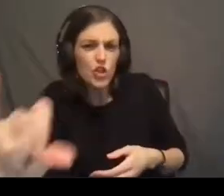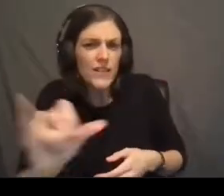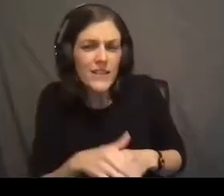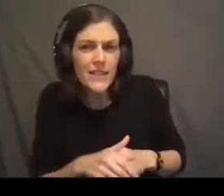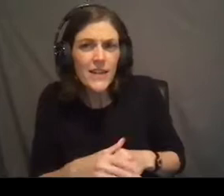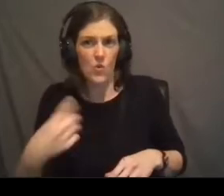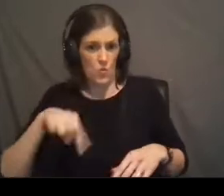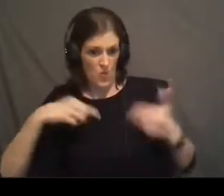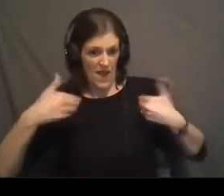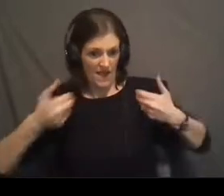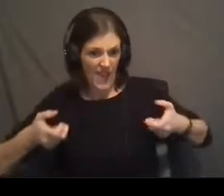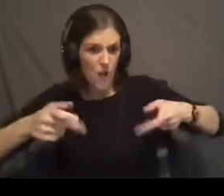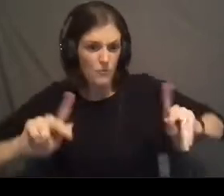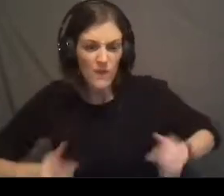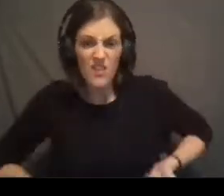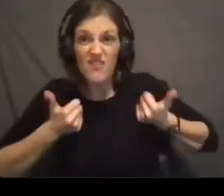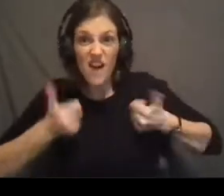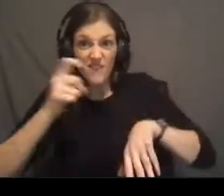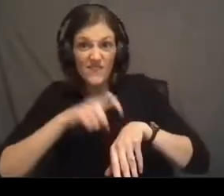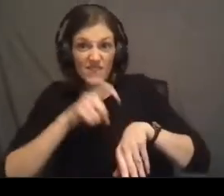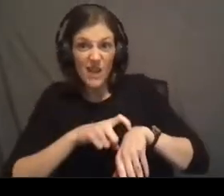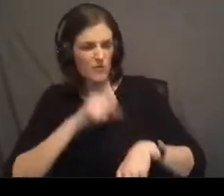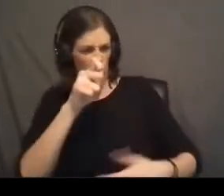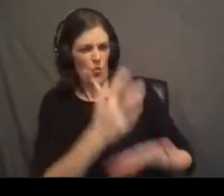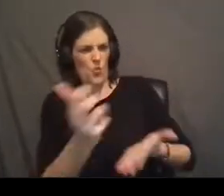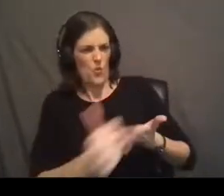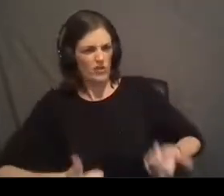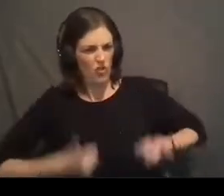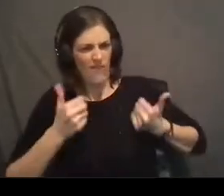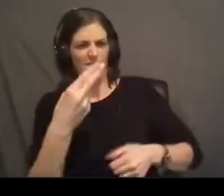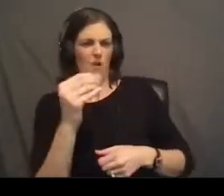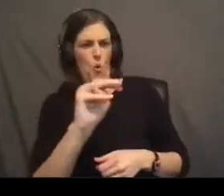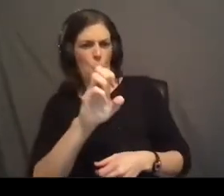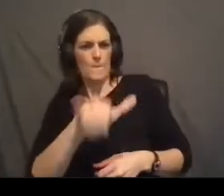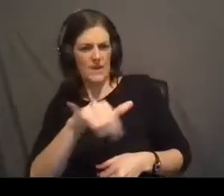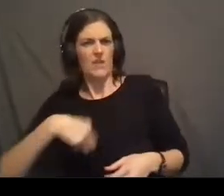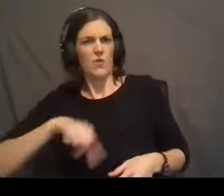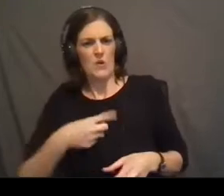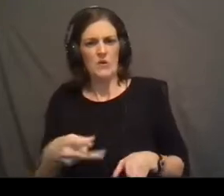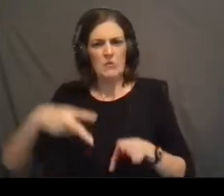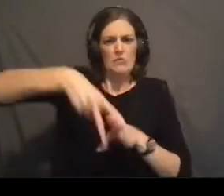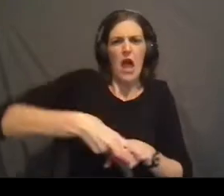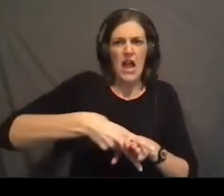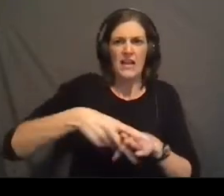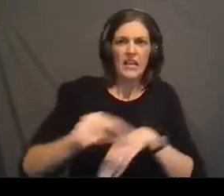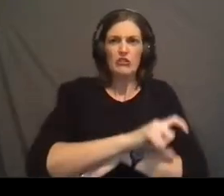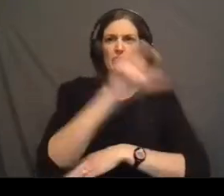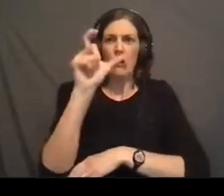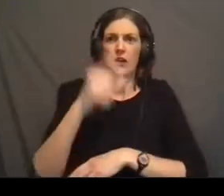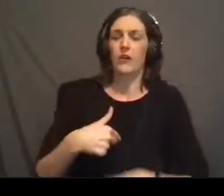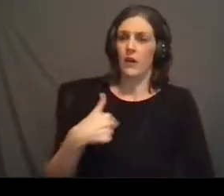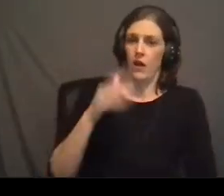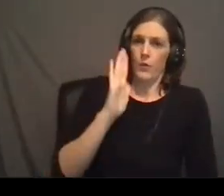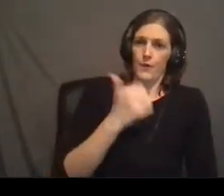We have the opportunity of a lifetime. Don't waste your life, homie. We ride at dawn. I am so gonna regret